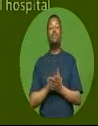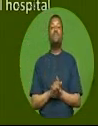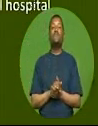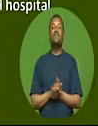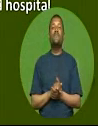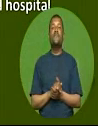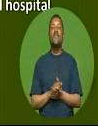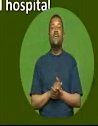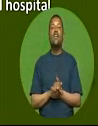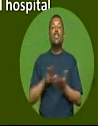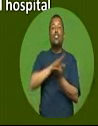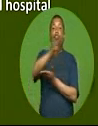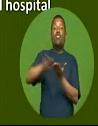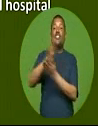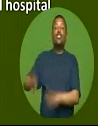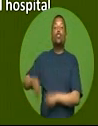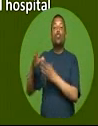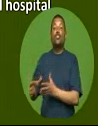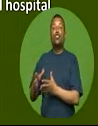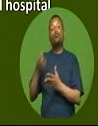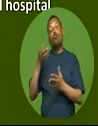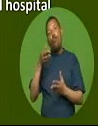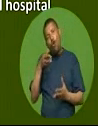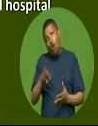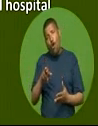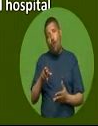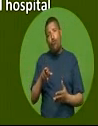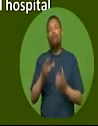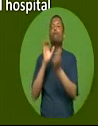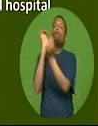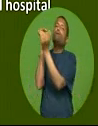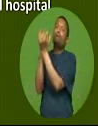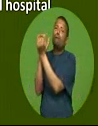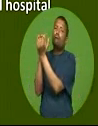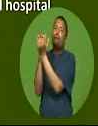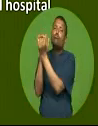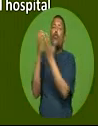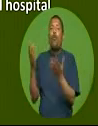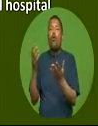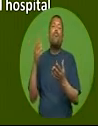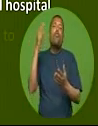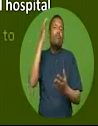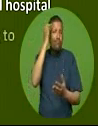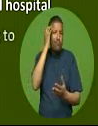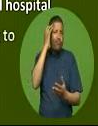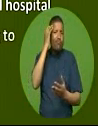B. University students or people in prison or mental